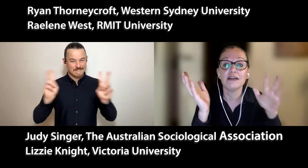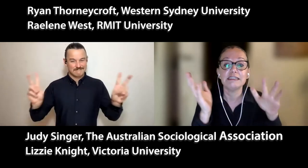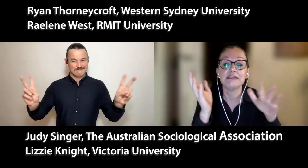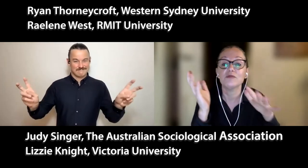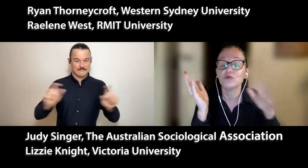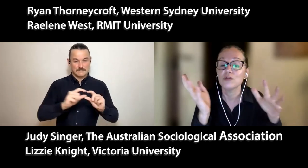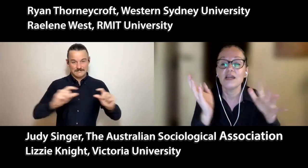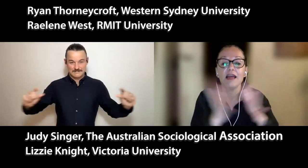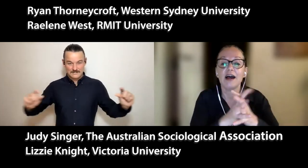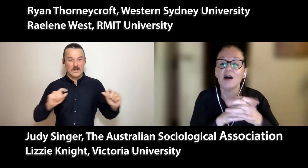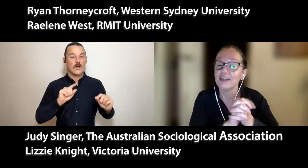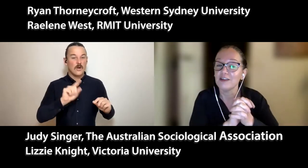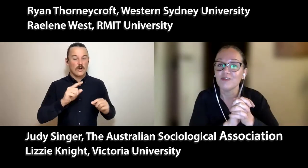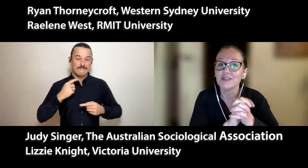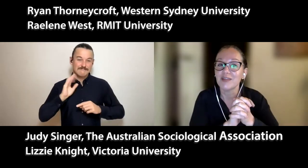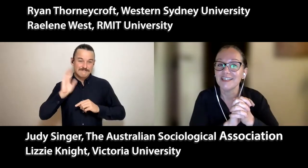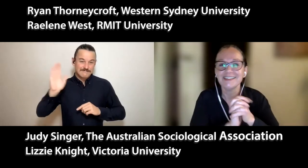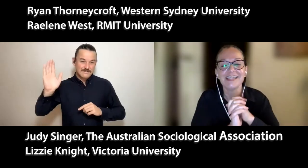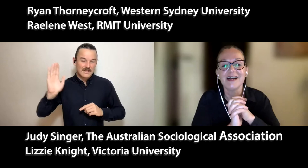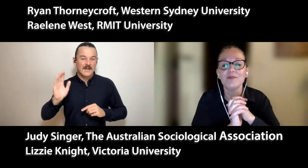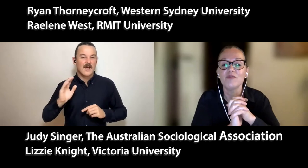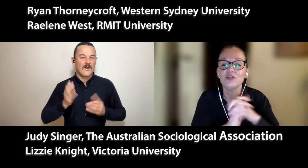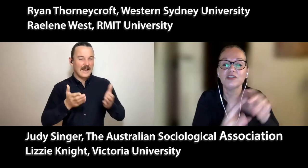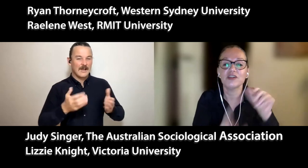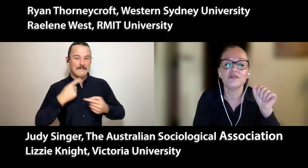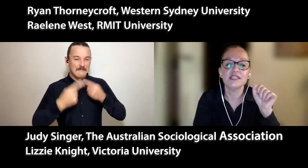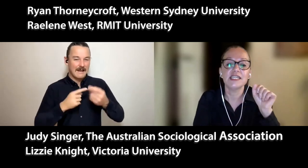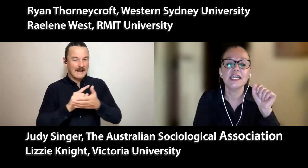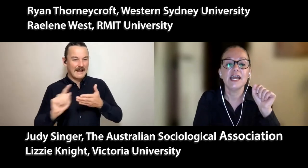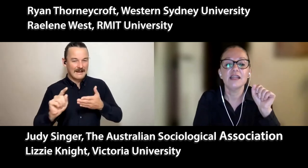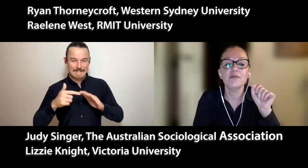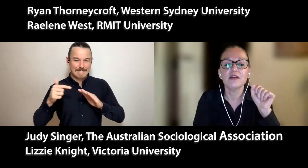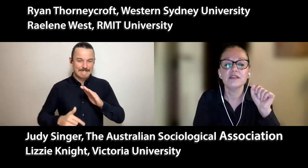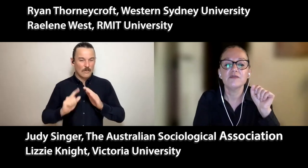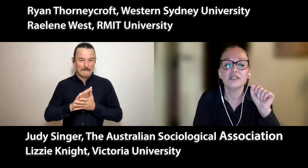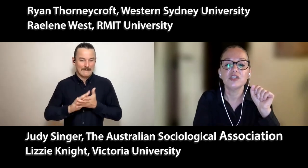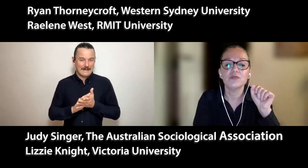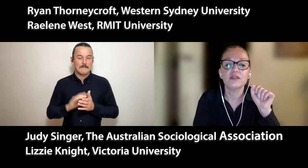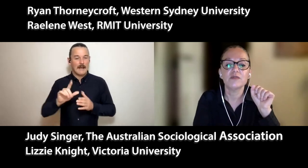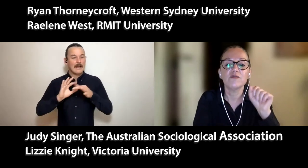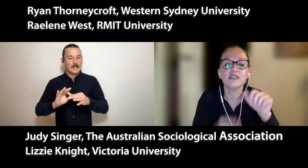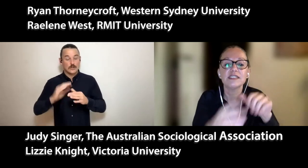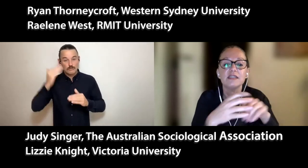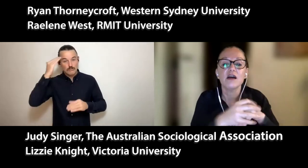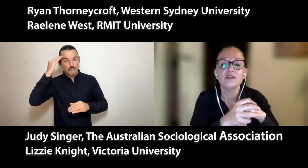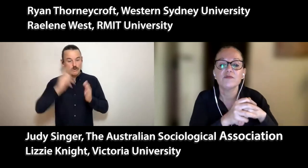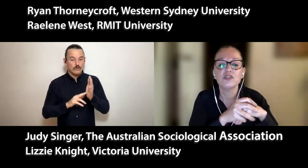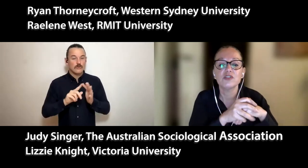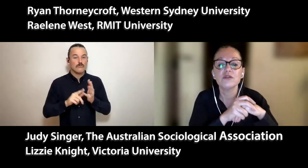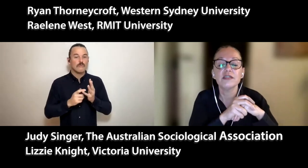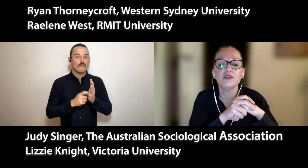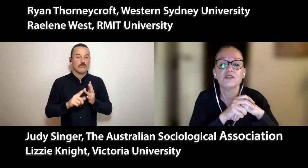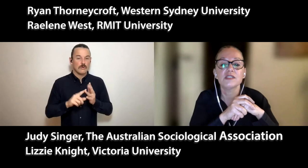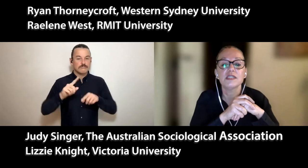or idea or I'll let her explain it of neurodiversity. And then we're going to finish with the wonderful Lizzie Knight from